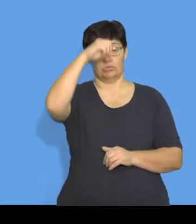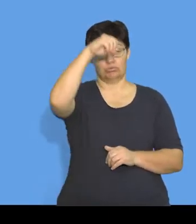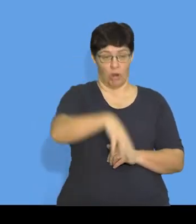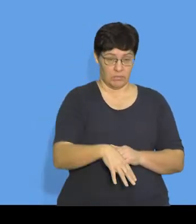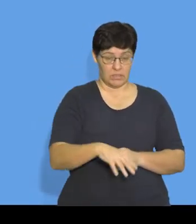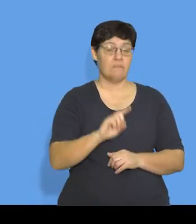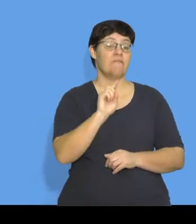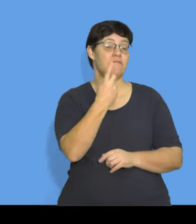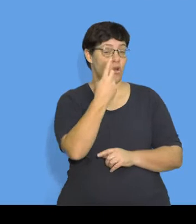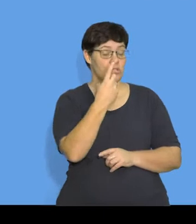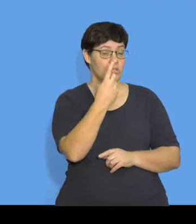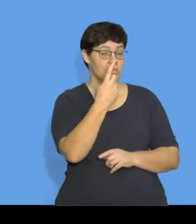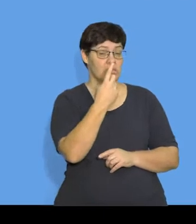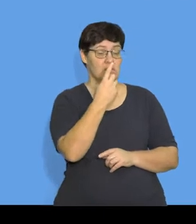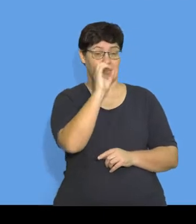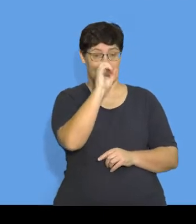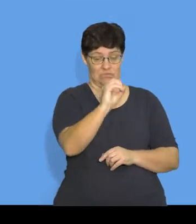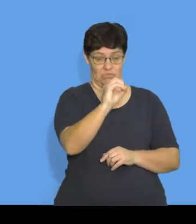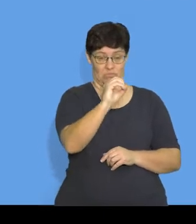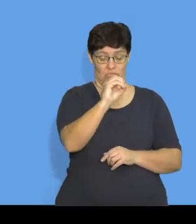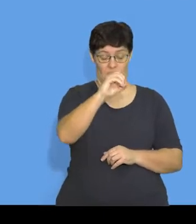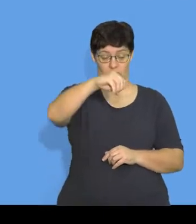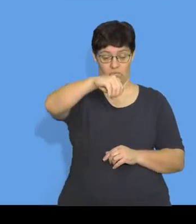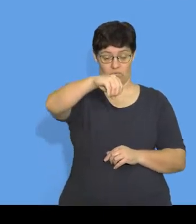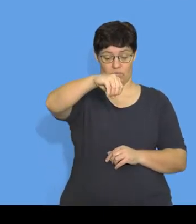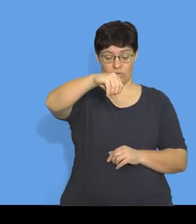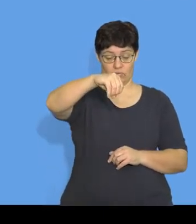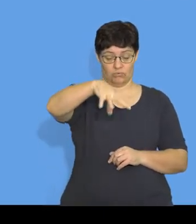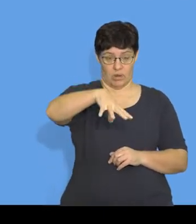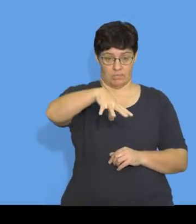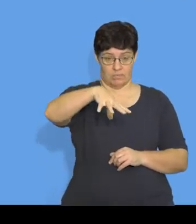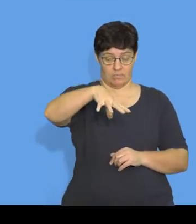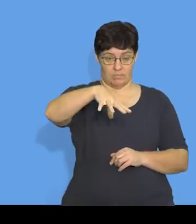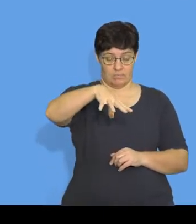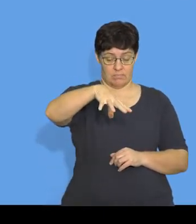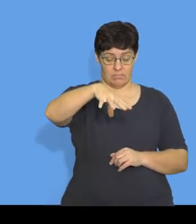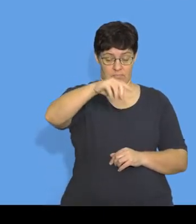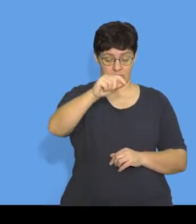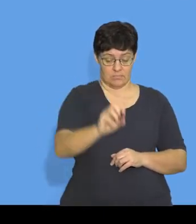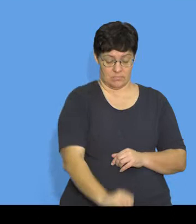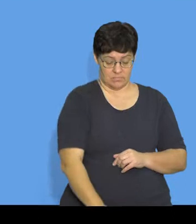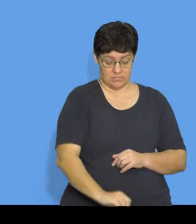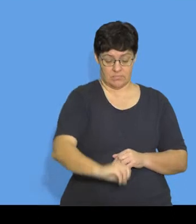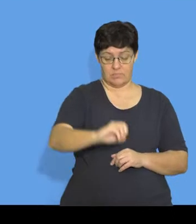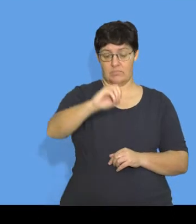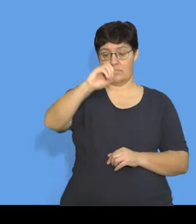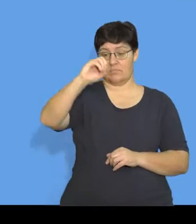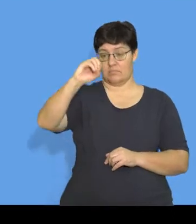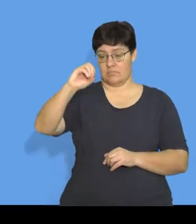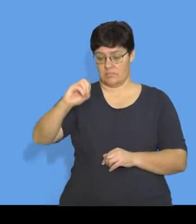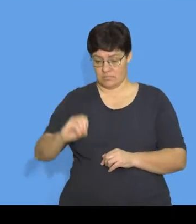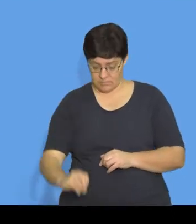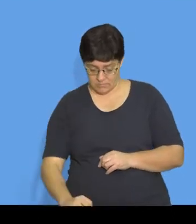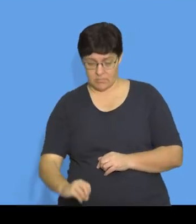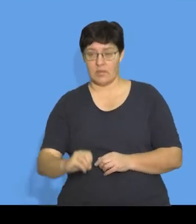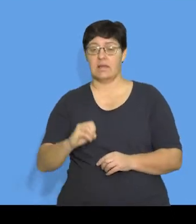first velocity is 0. The ball then hits the floor a second time, and now rebounds at